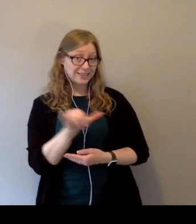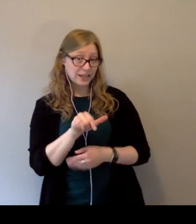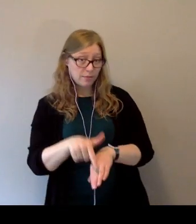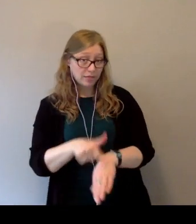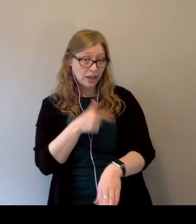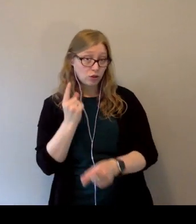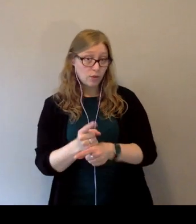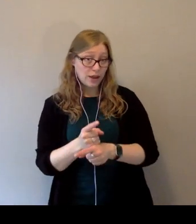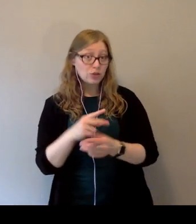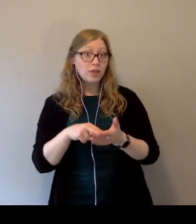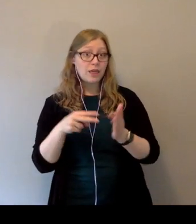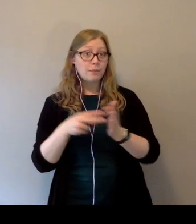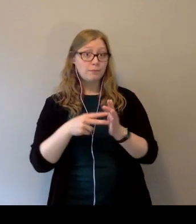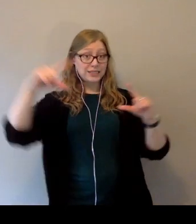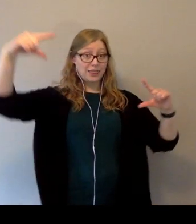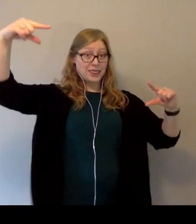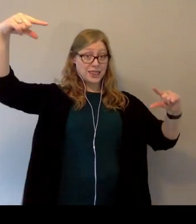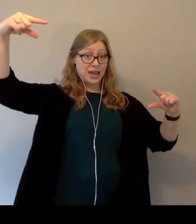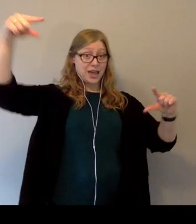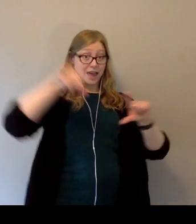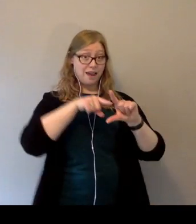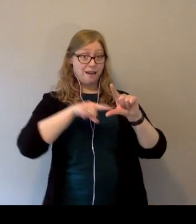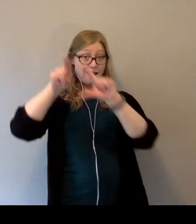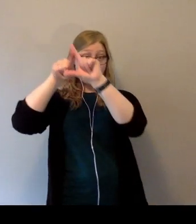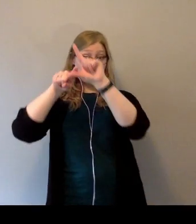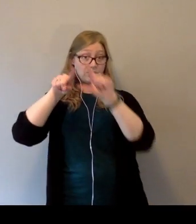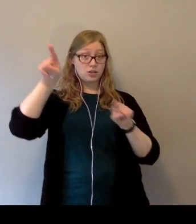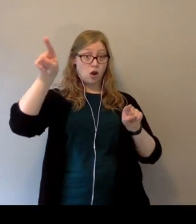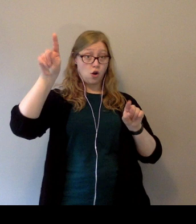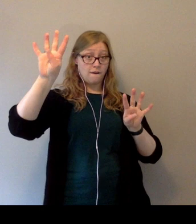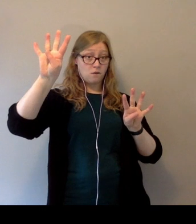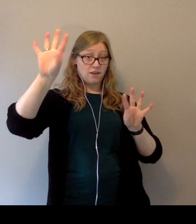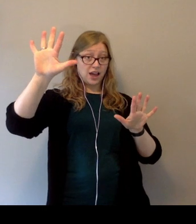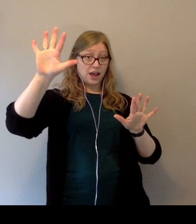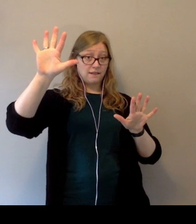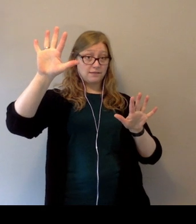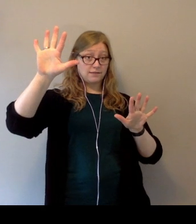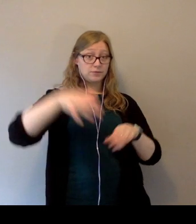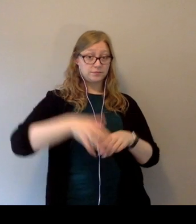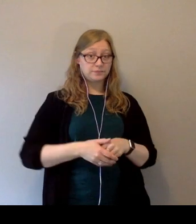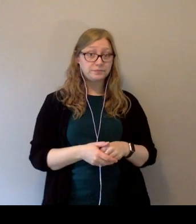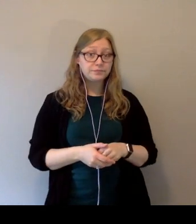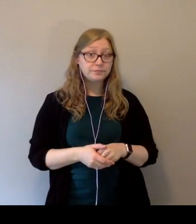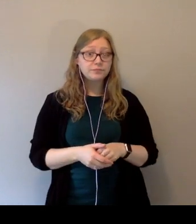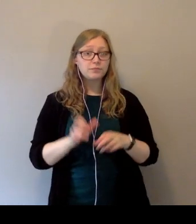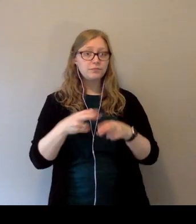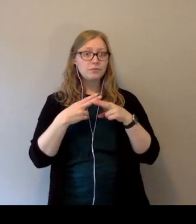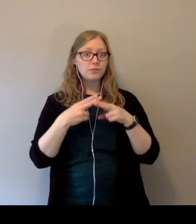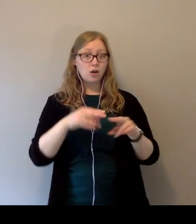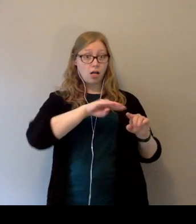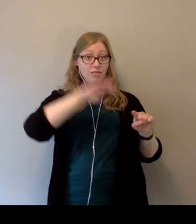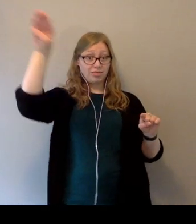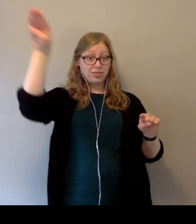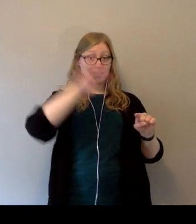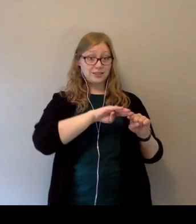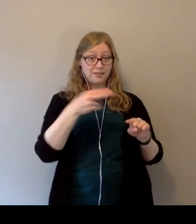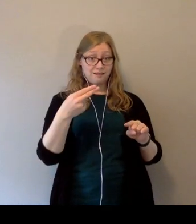each angle is 45, each acute angle. And we can call the hypotenuse